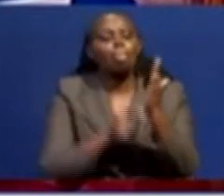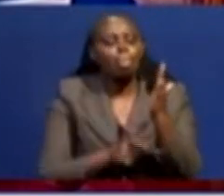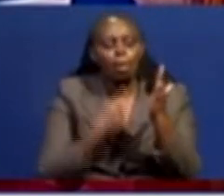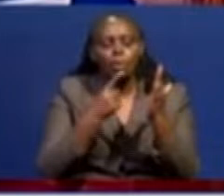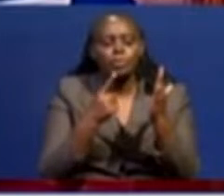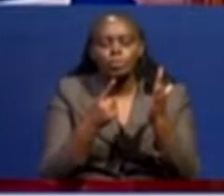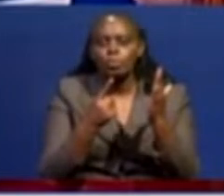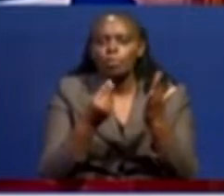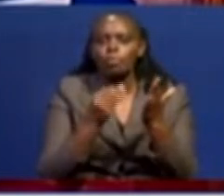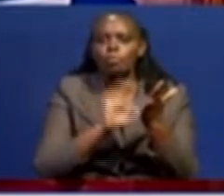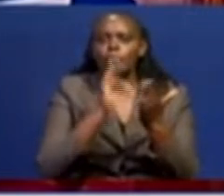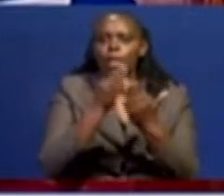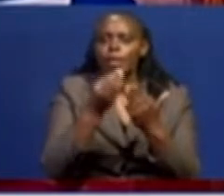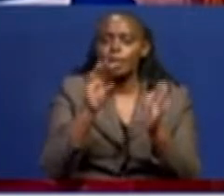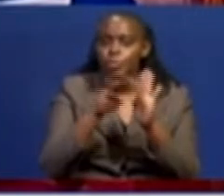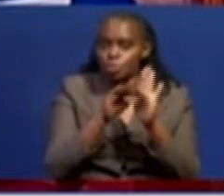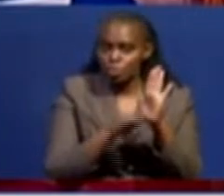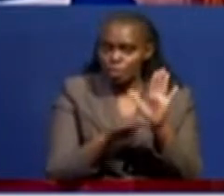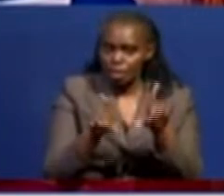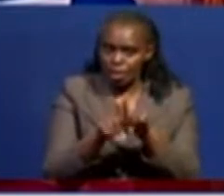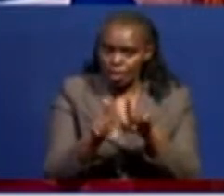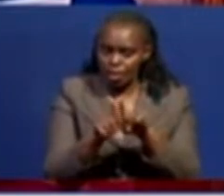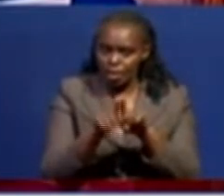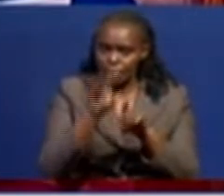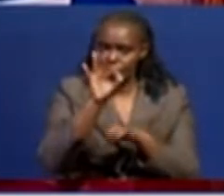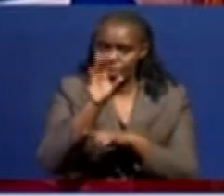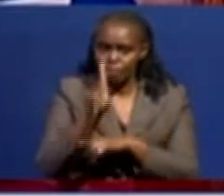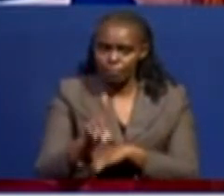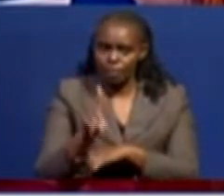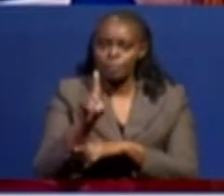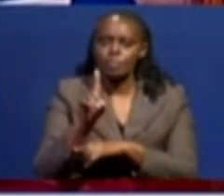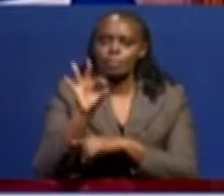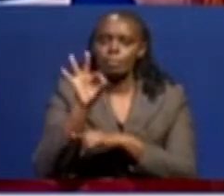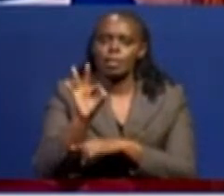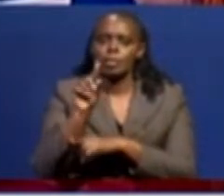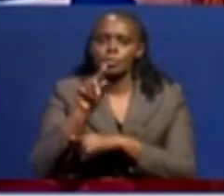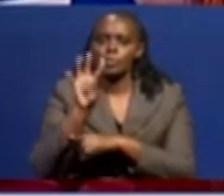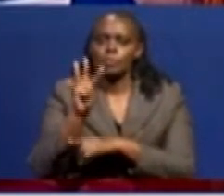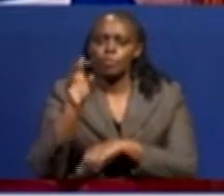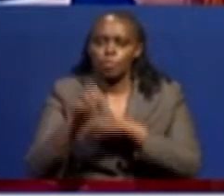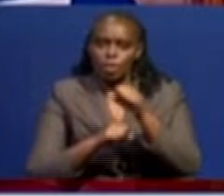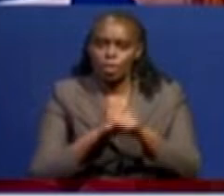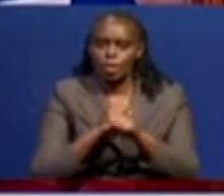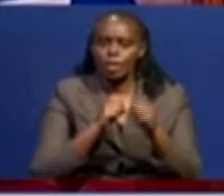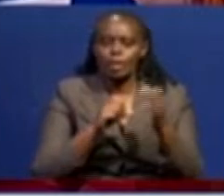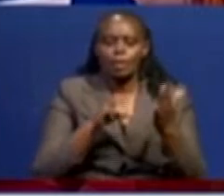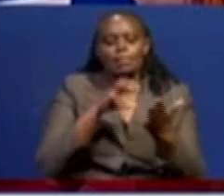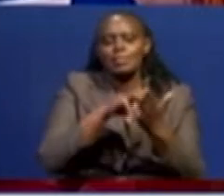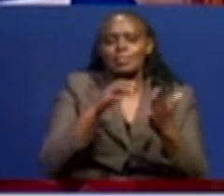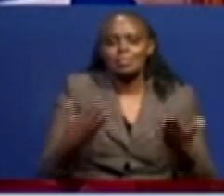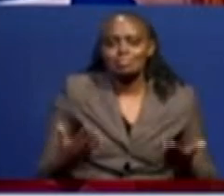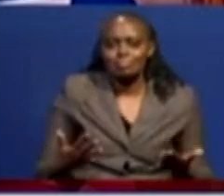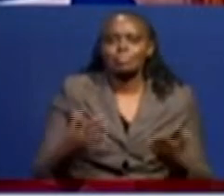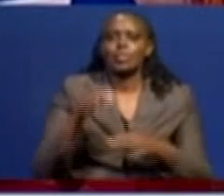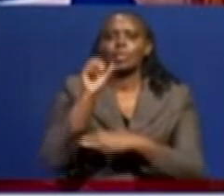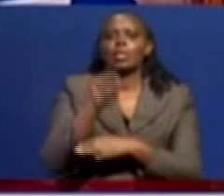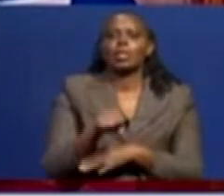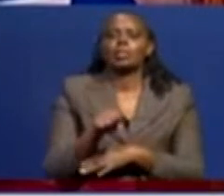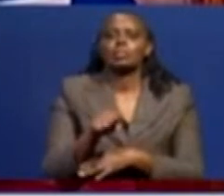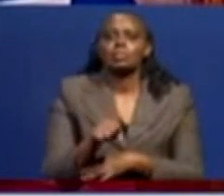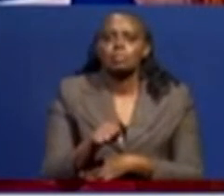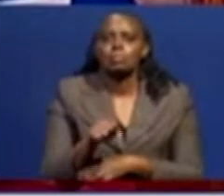63,201,198. The next column speaks about submission of financial statements as at 31st March 2024, yes? Yes. What is the